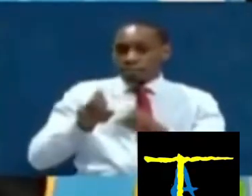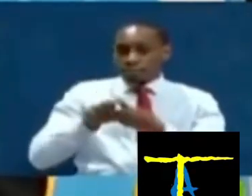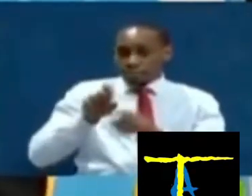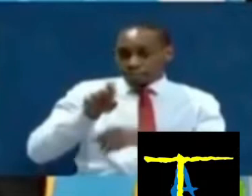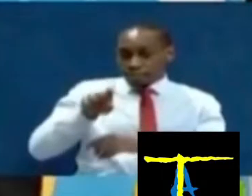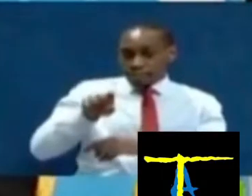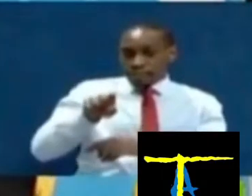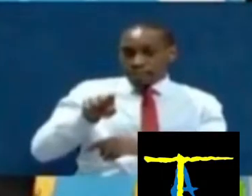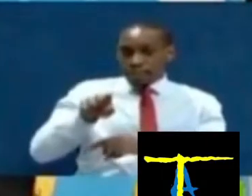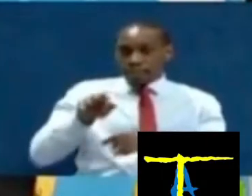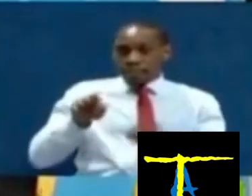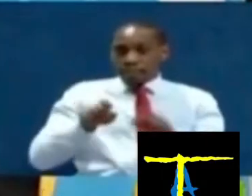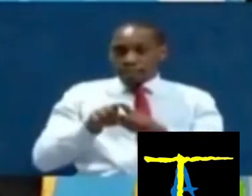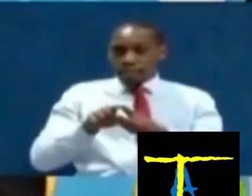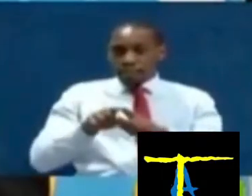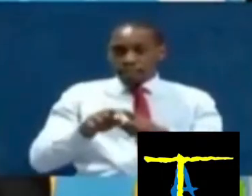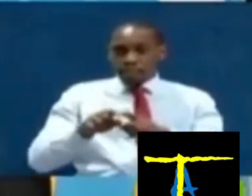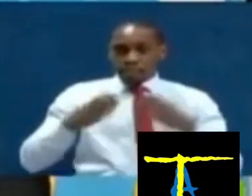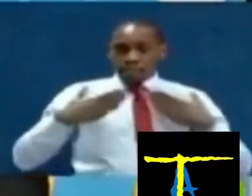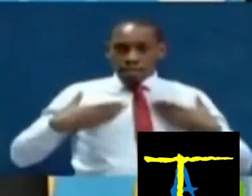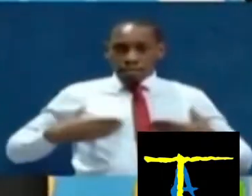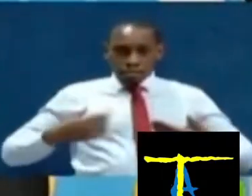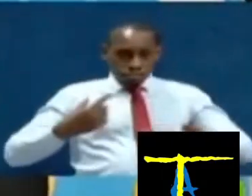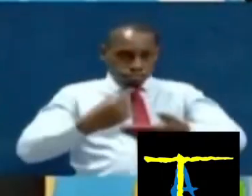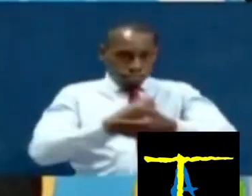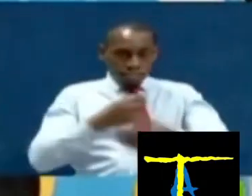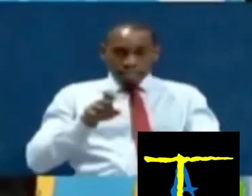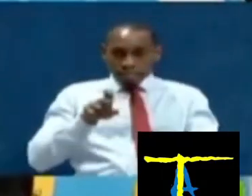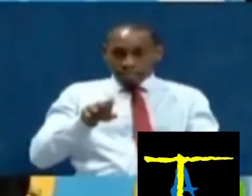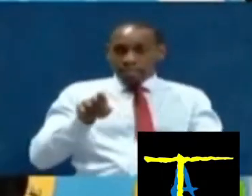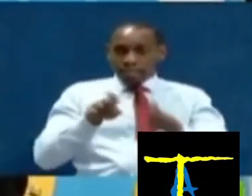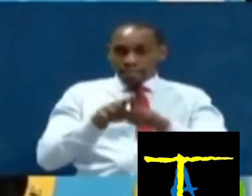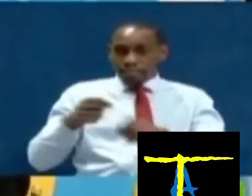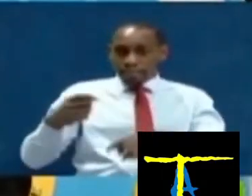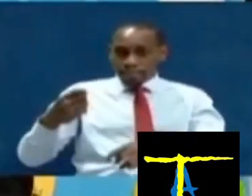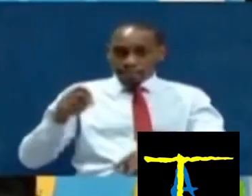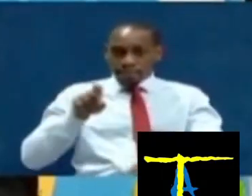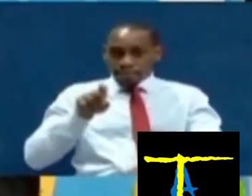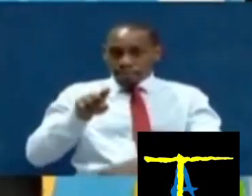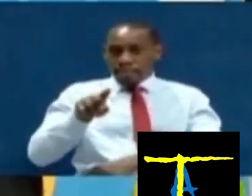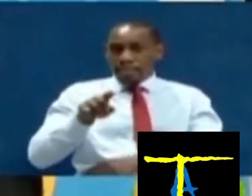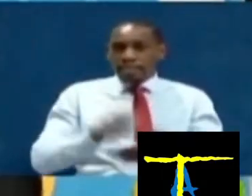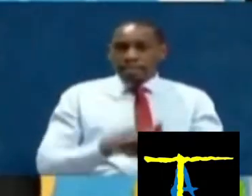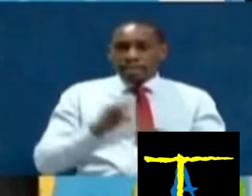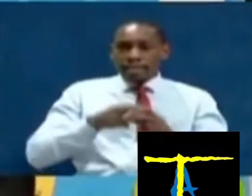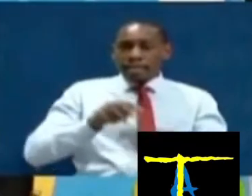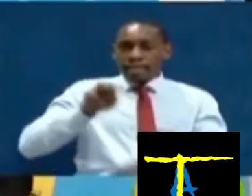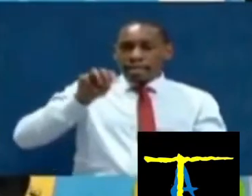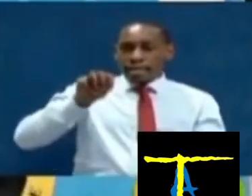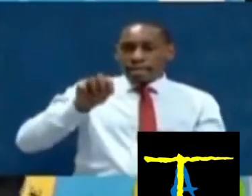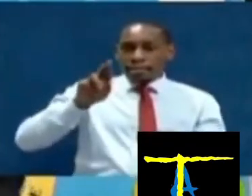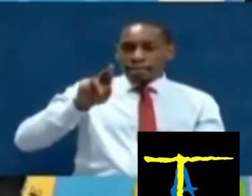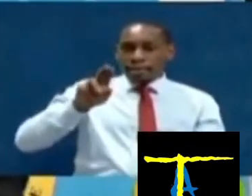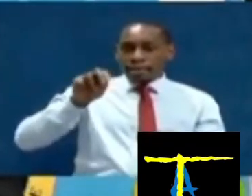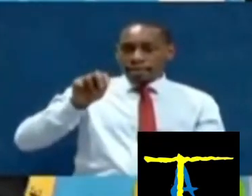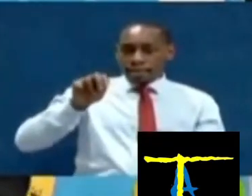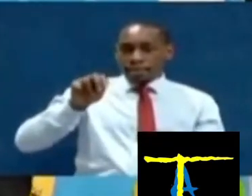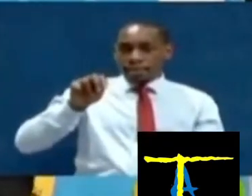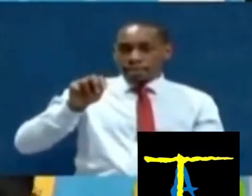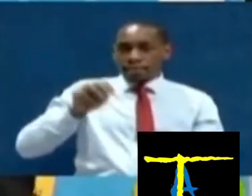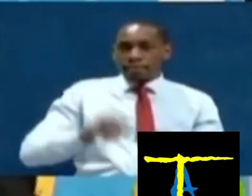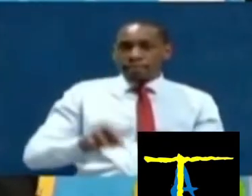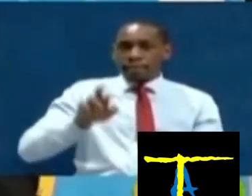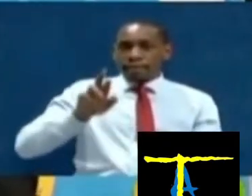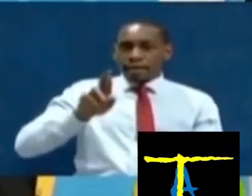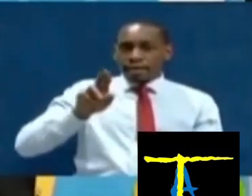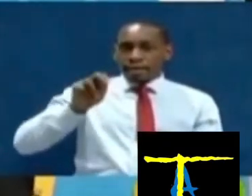virus, inject it into your body. Another particle is called mRNA, messenger